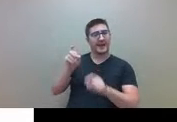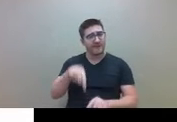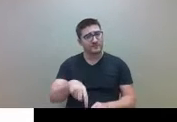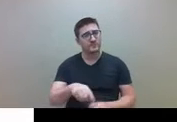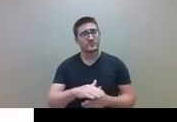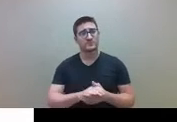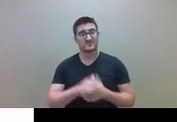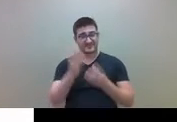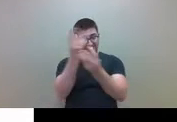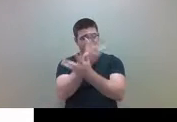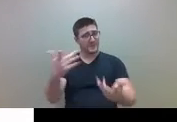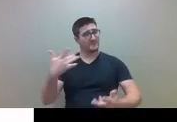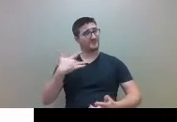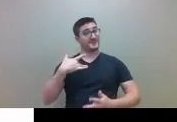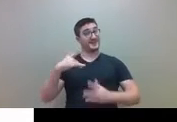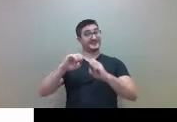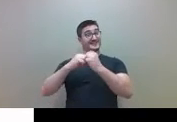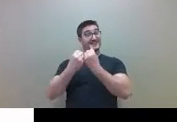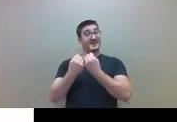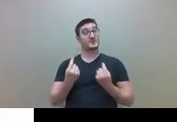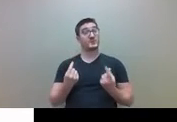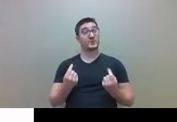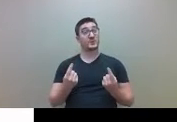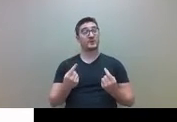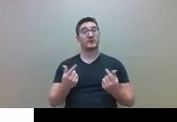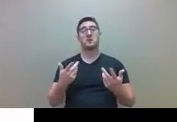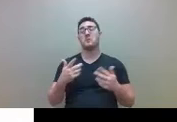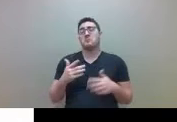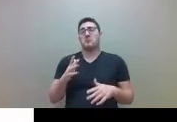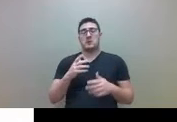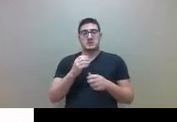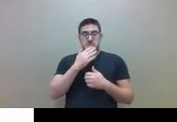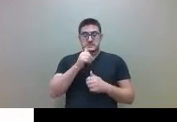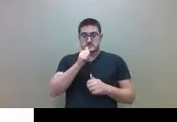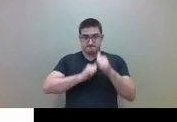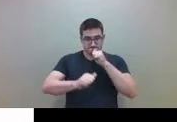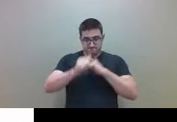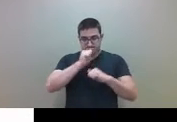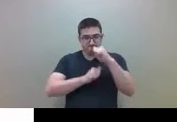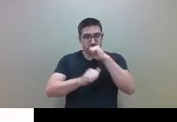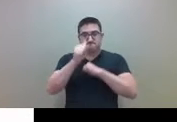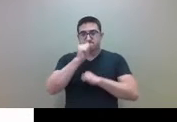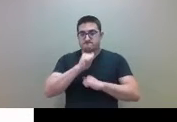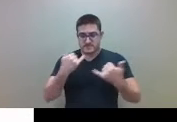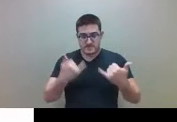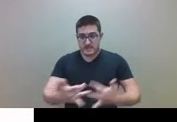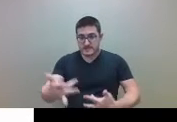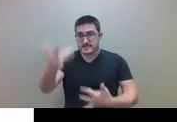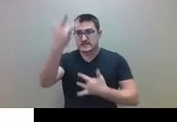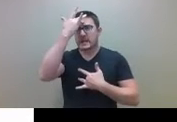we're ill to all of a sudden try and get better. So this is a very proactive, active